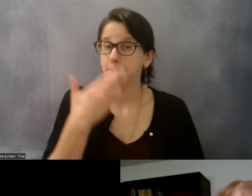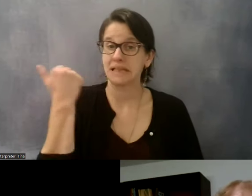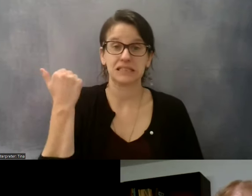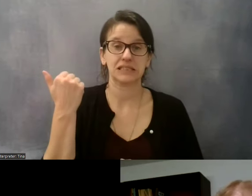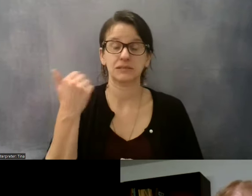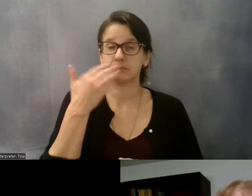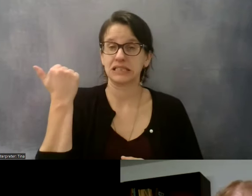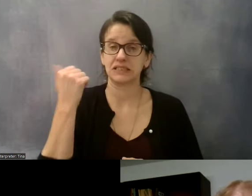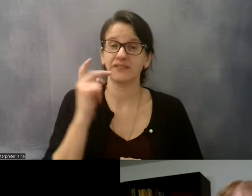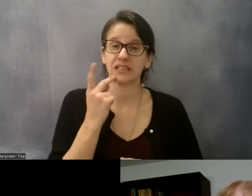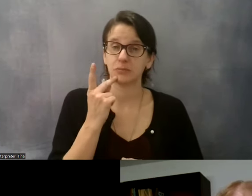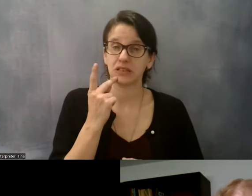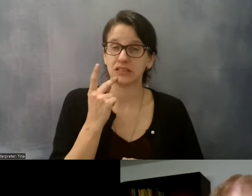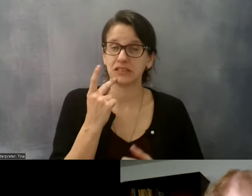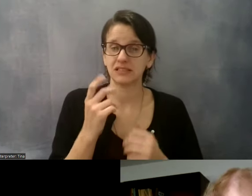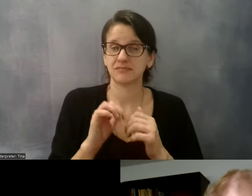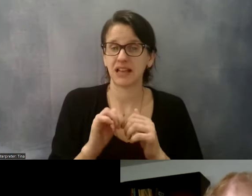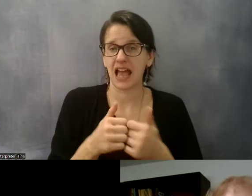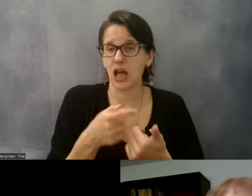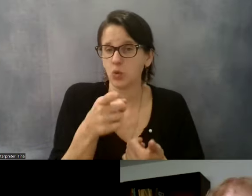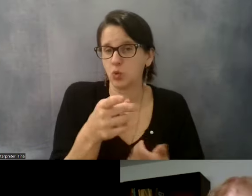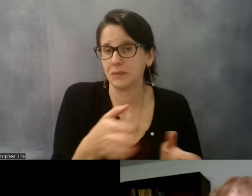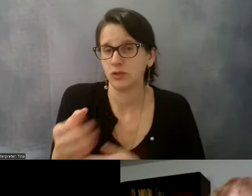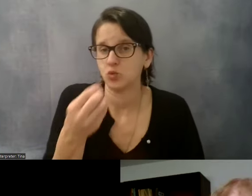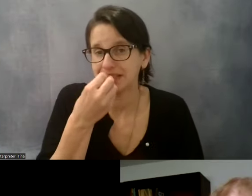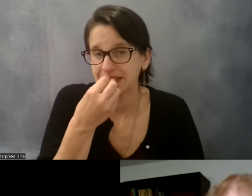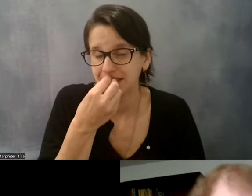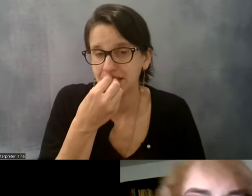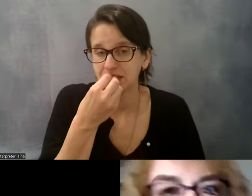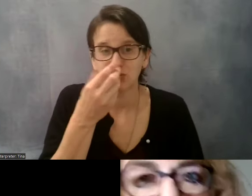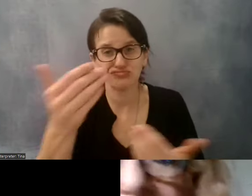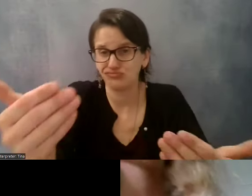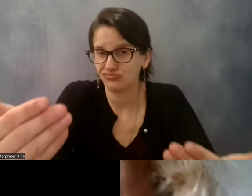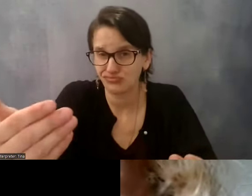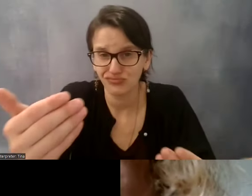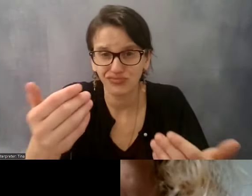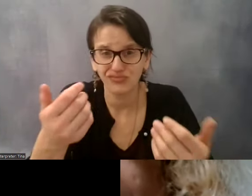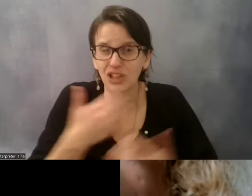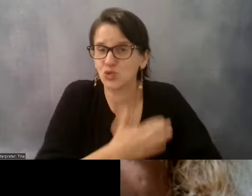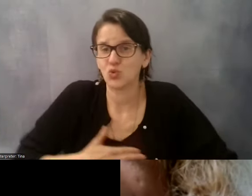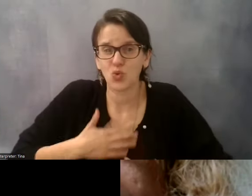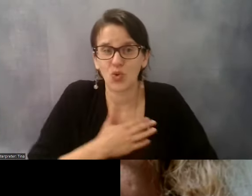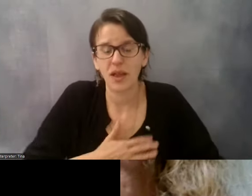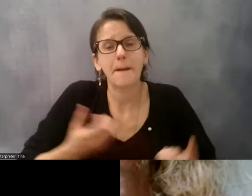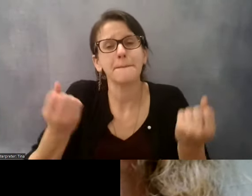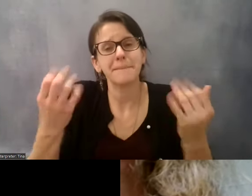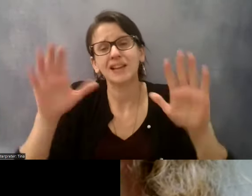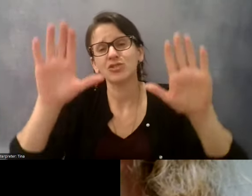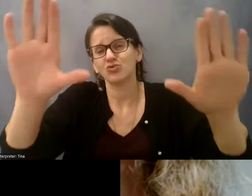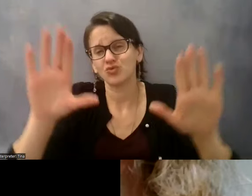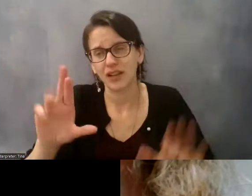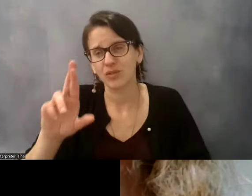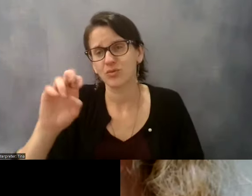prepare vegetables is the way that gets you to eat them. So have at it, enjoy. Yes, there are a lot of great recipes. We have a book,